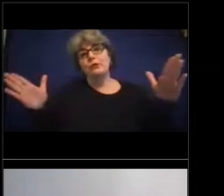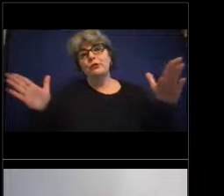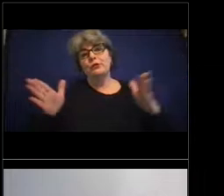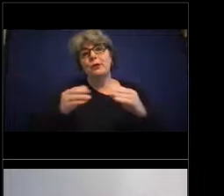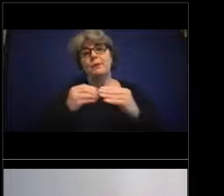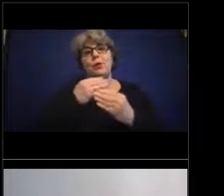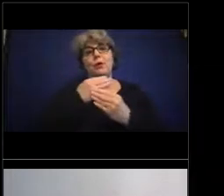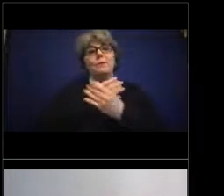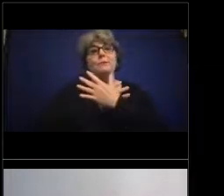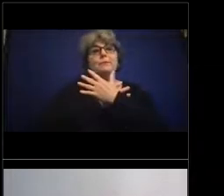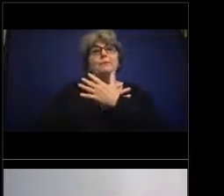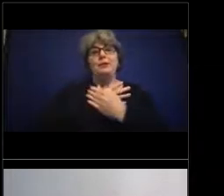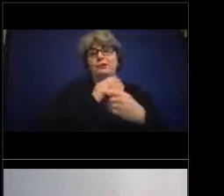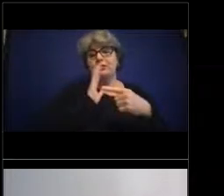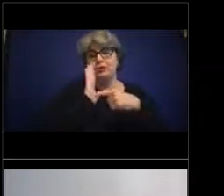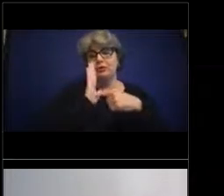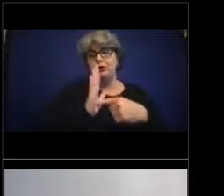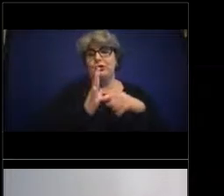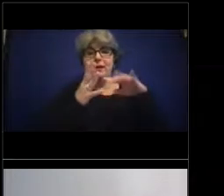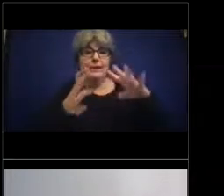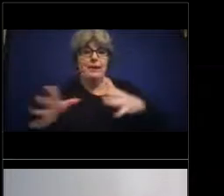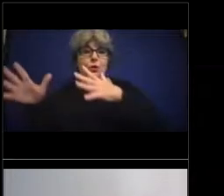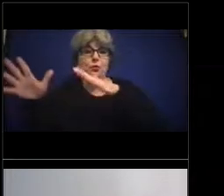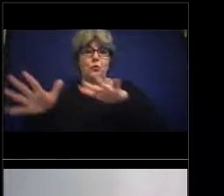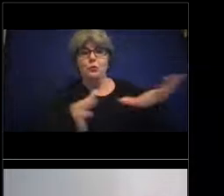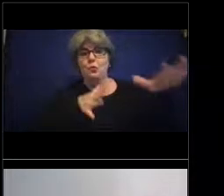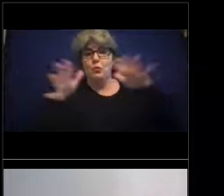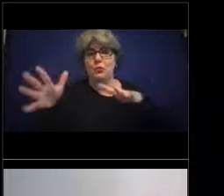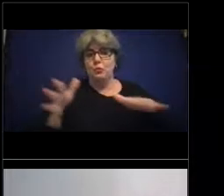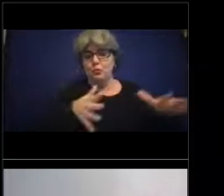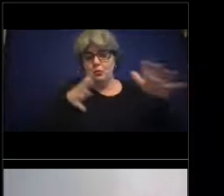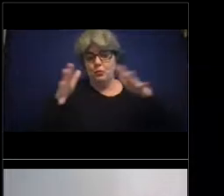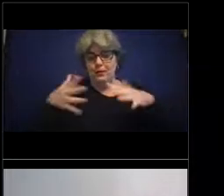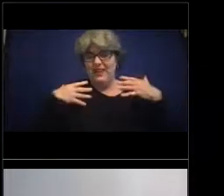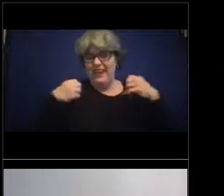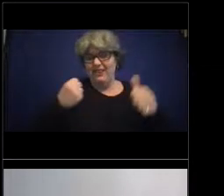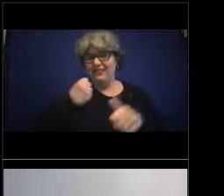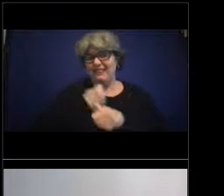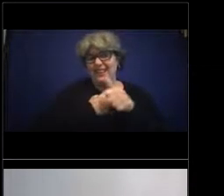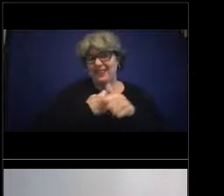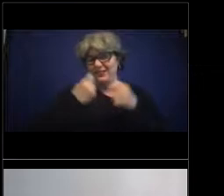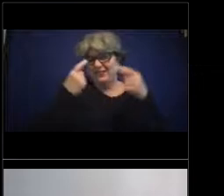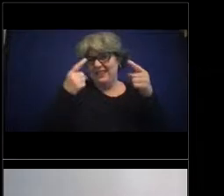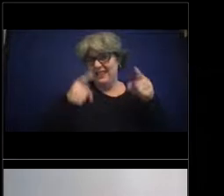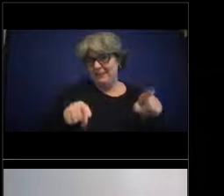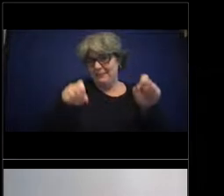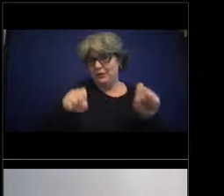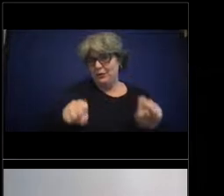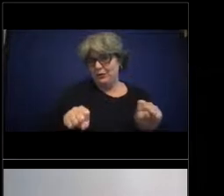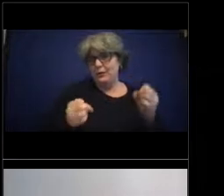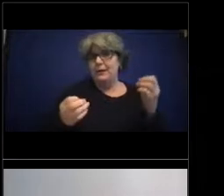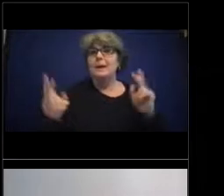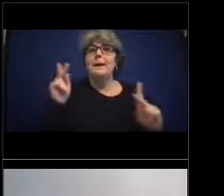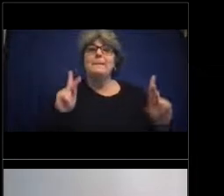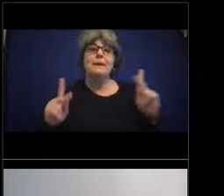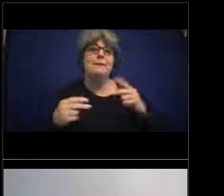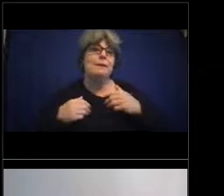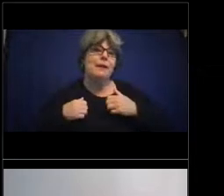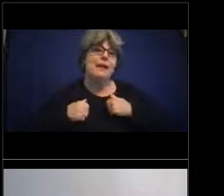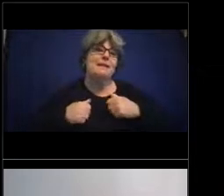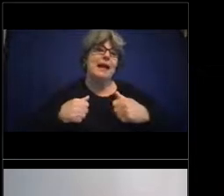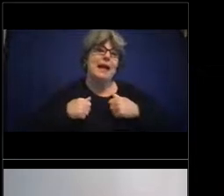getting exposed. And when it gets windy, it picks that up. And there can be a lot of health hazards that come along with that. So there's a lot of people that have asthma and